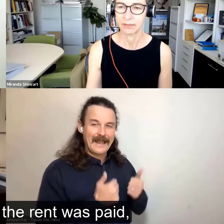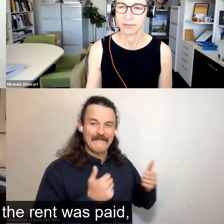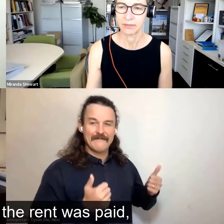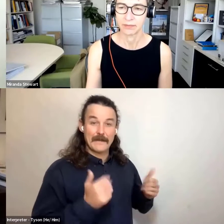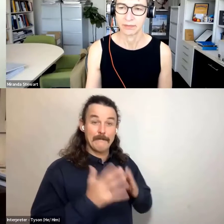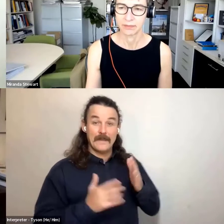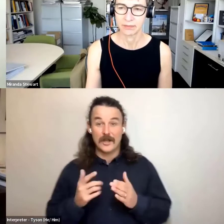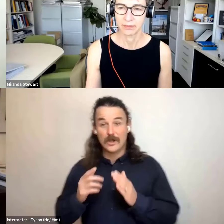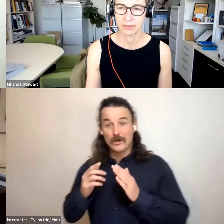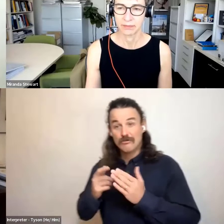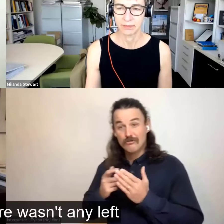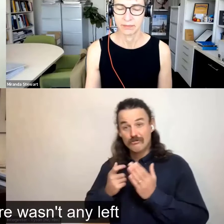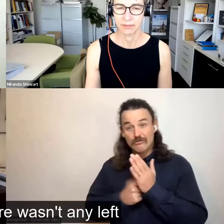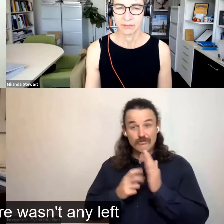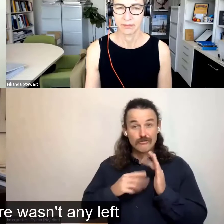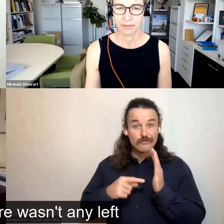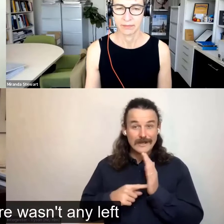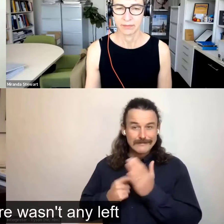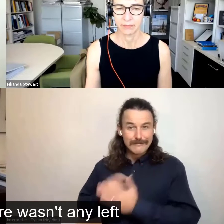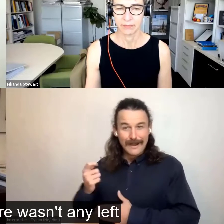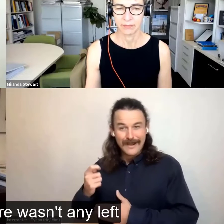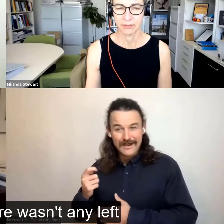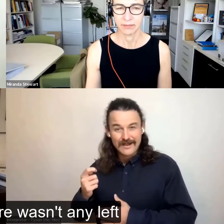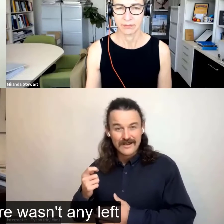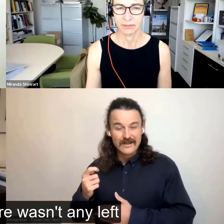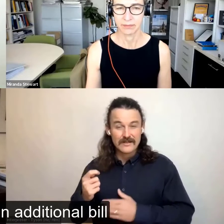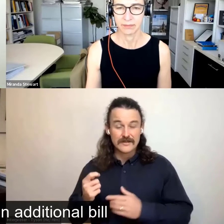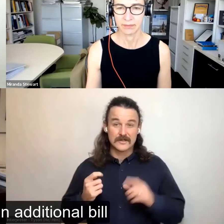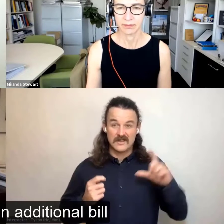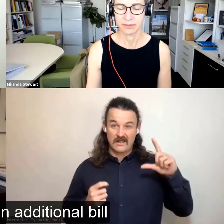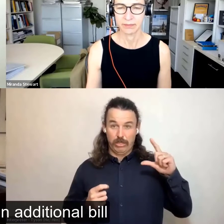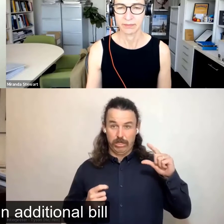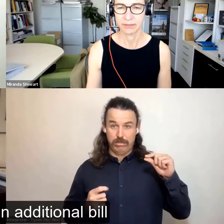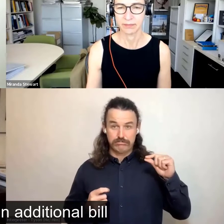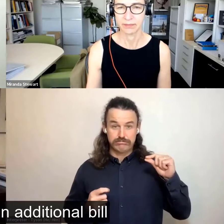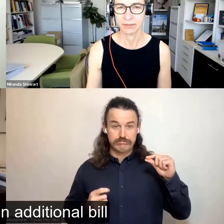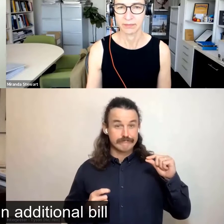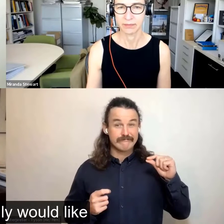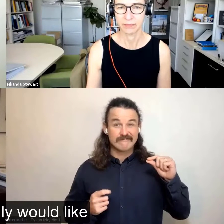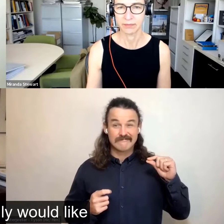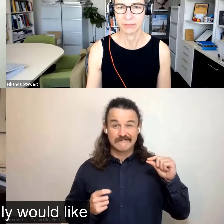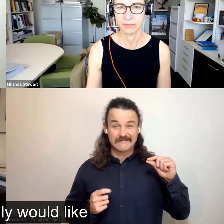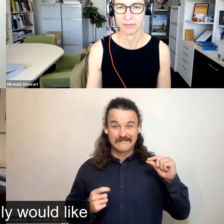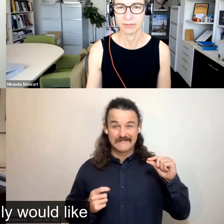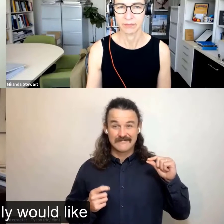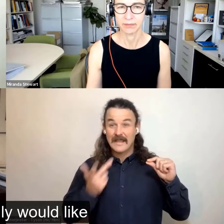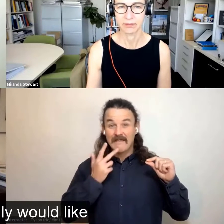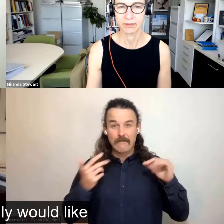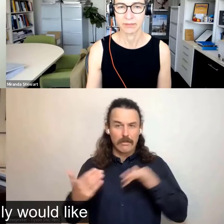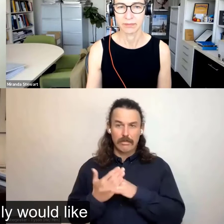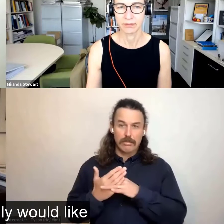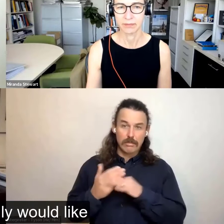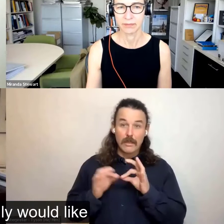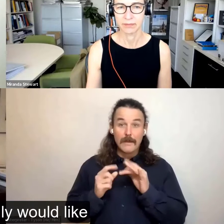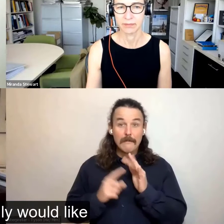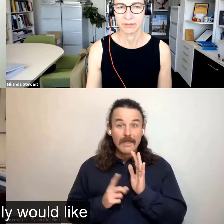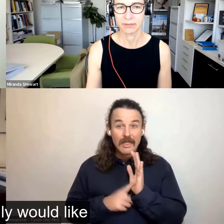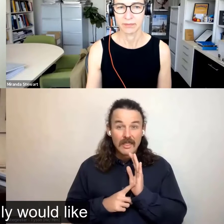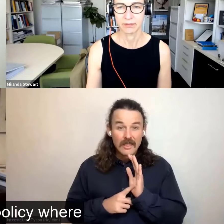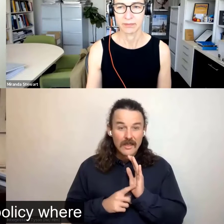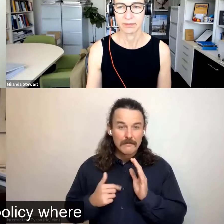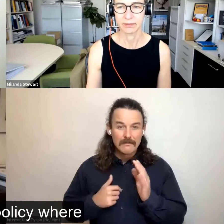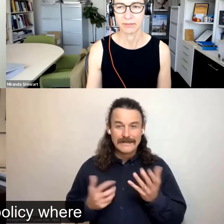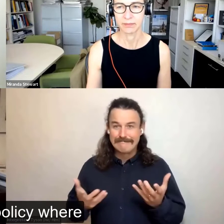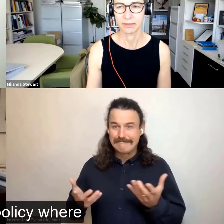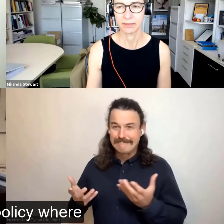was paid, sometimes there wasn't any left if there was an additional bill. Or I certainly would